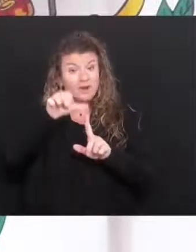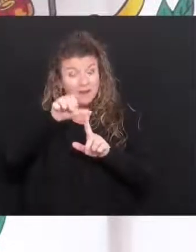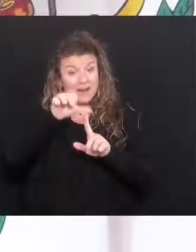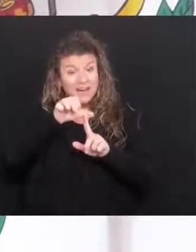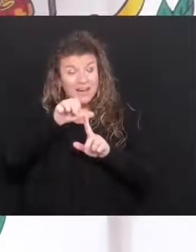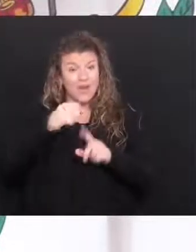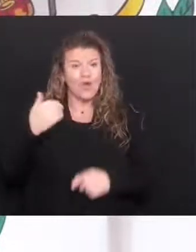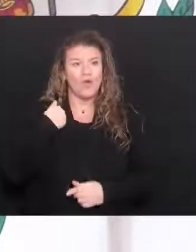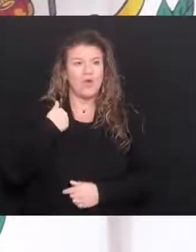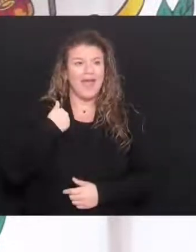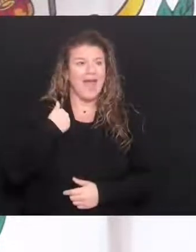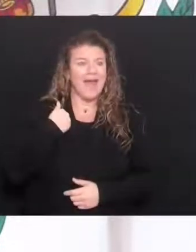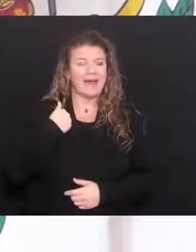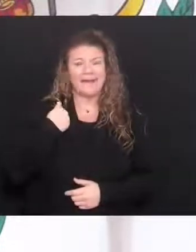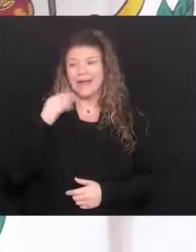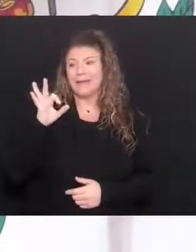was